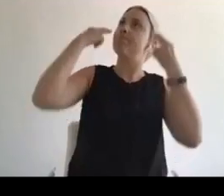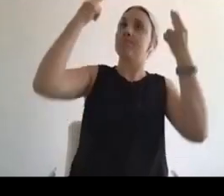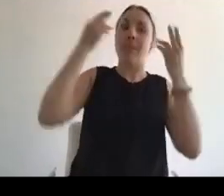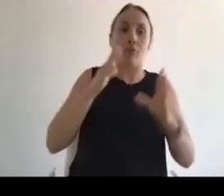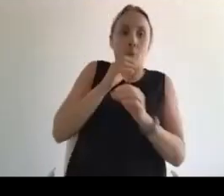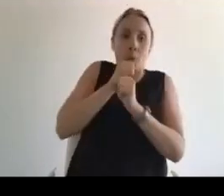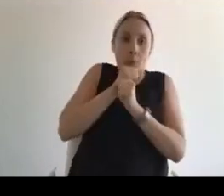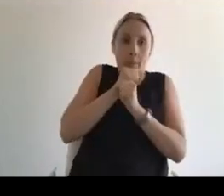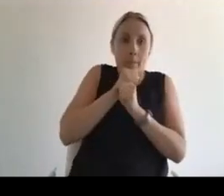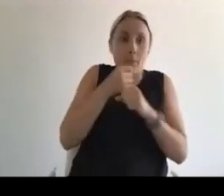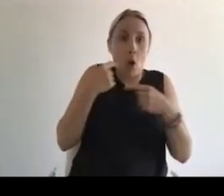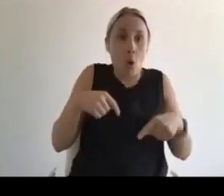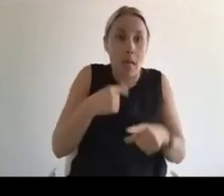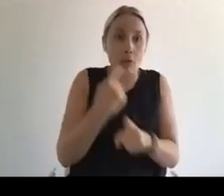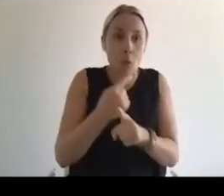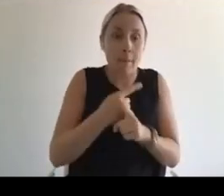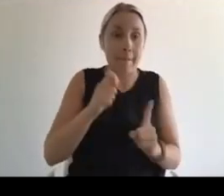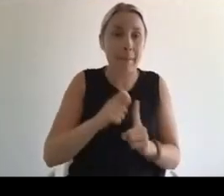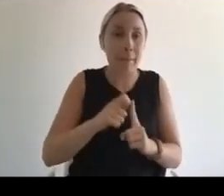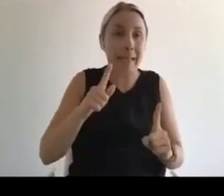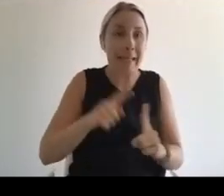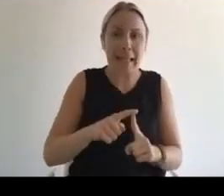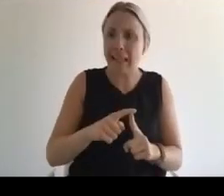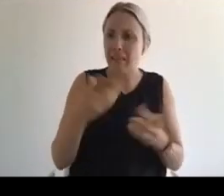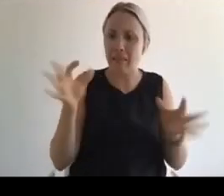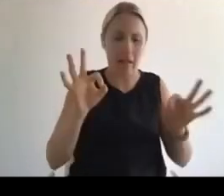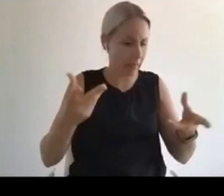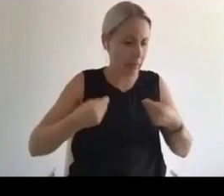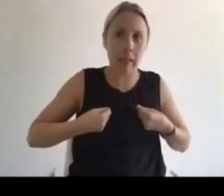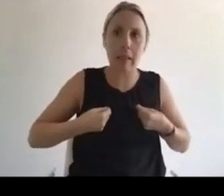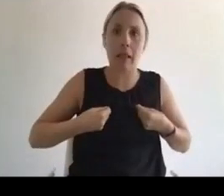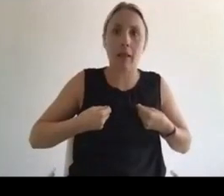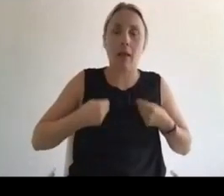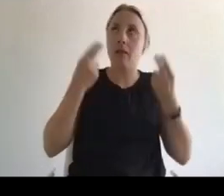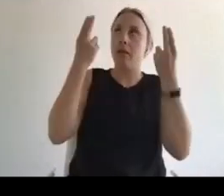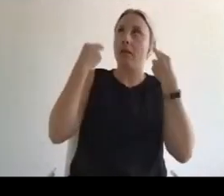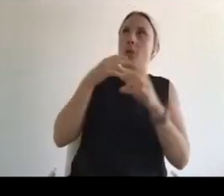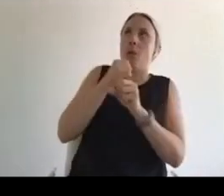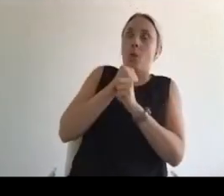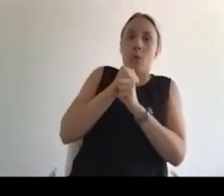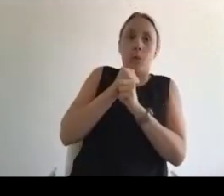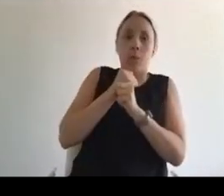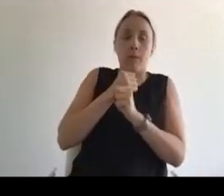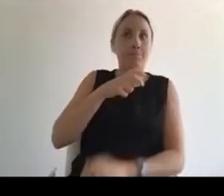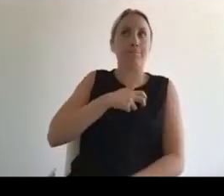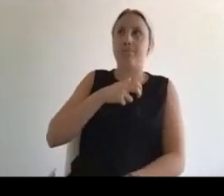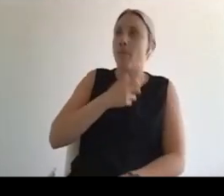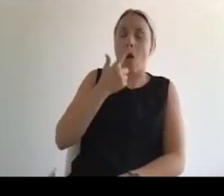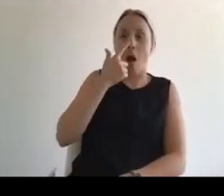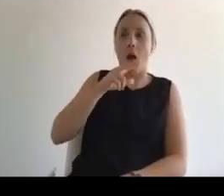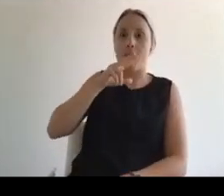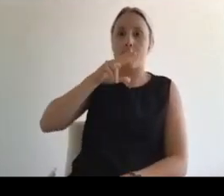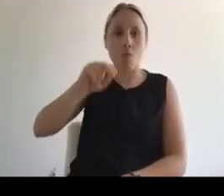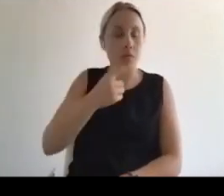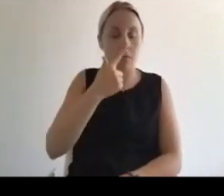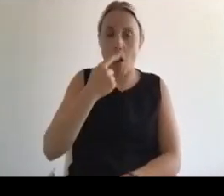over PPE shortages, and that's not new. That they don't feel they have a voice to be able to speak